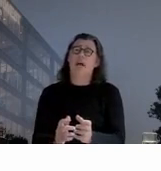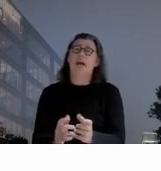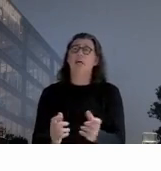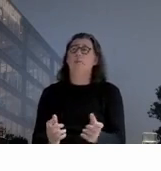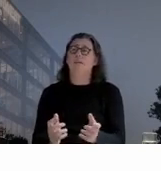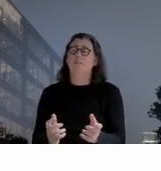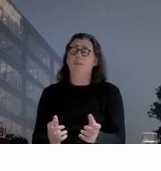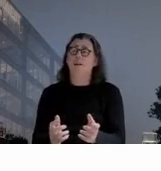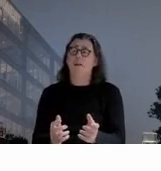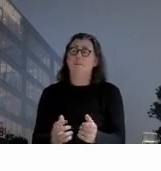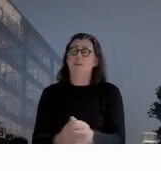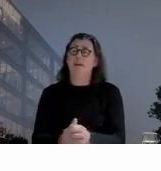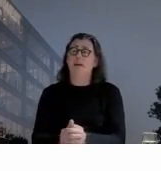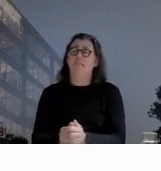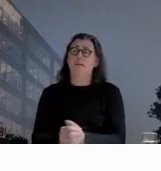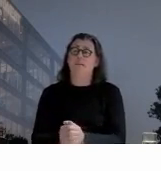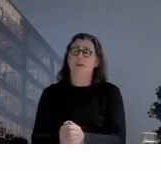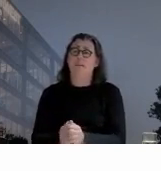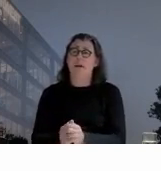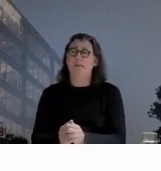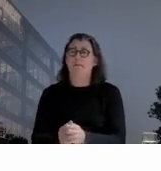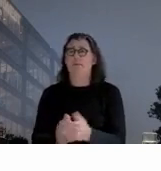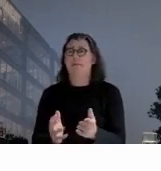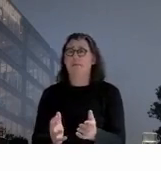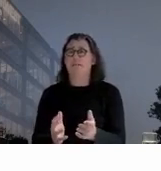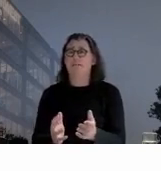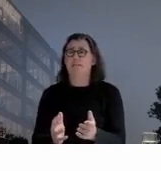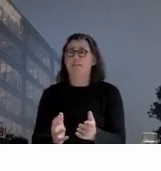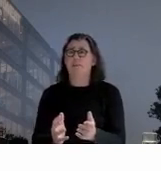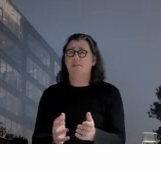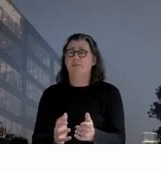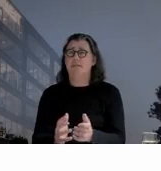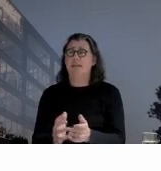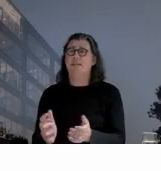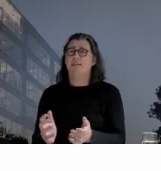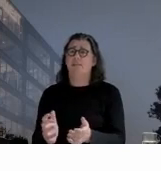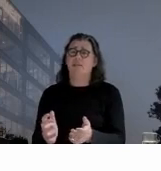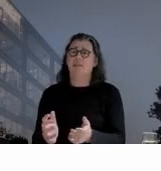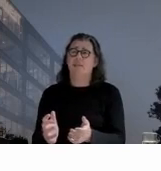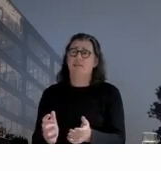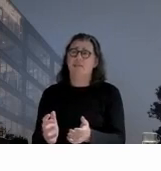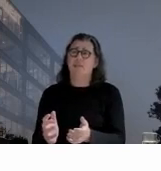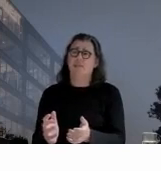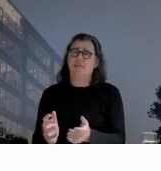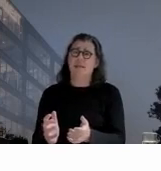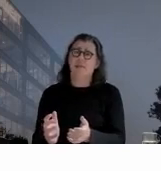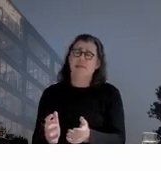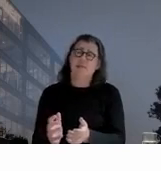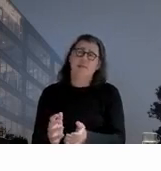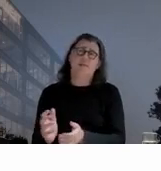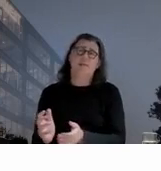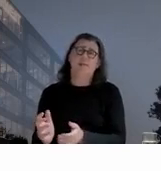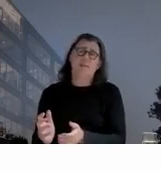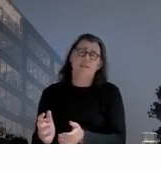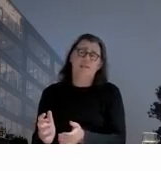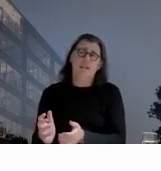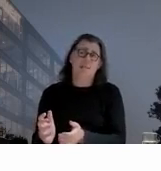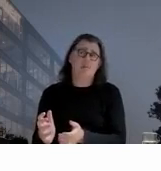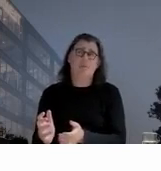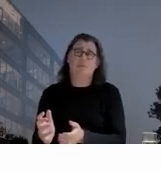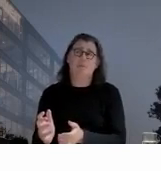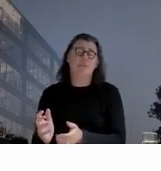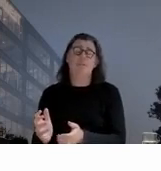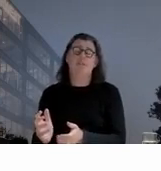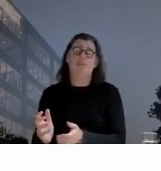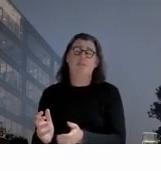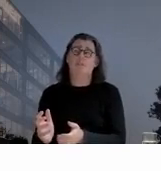to how we can minimize embodied carbon. First thing is, do you need to build it? Second thing is, what size do you need to build it at? Third thing is, can